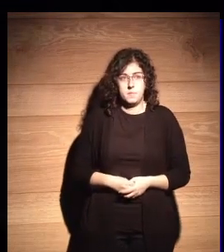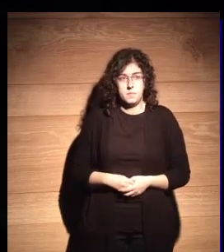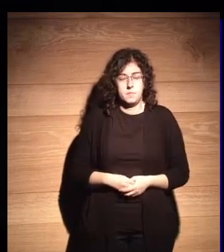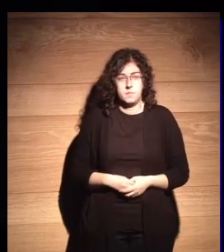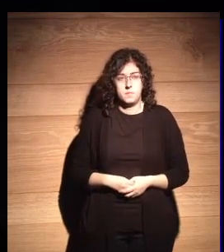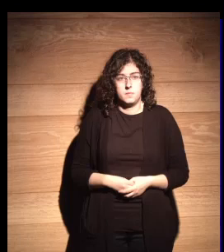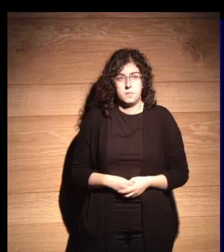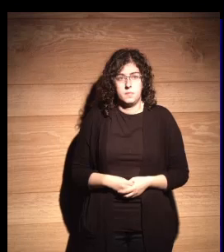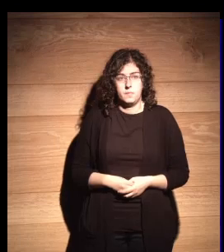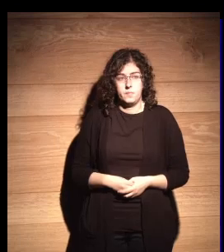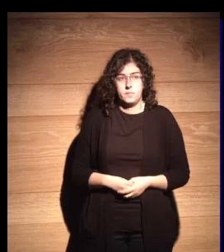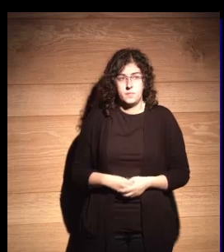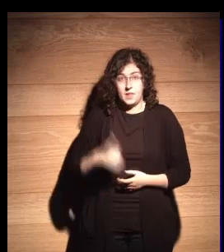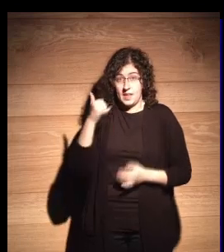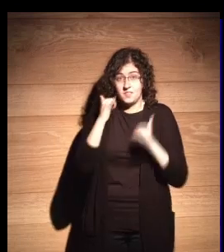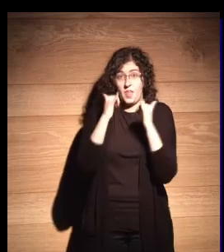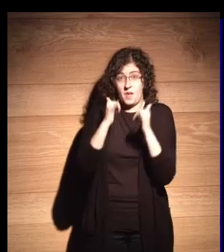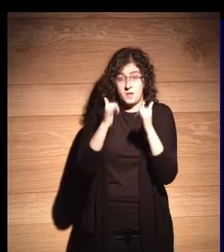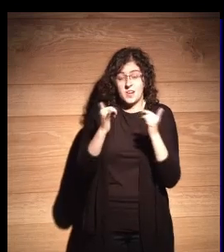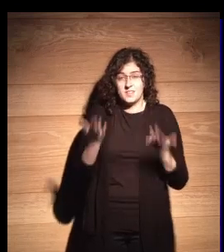This is fun.